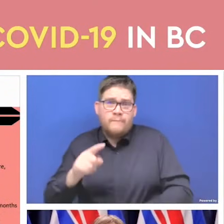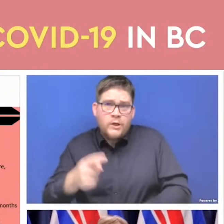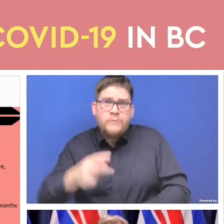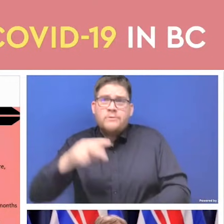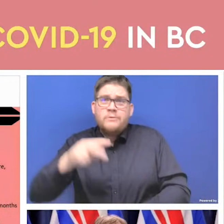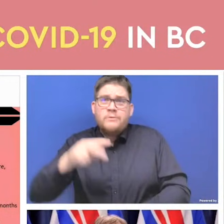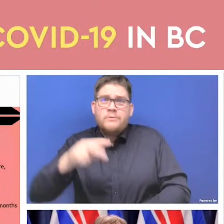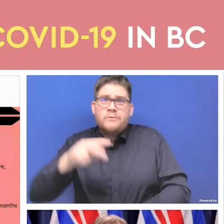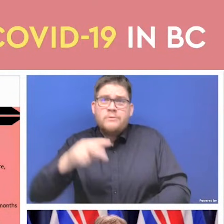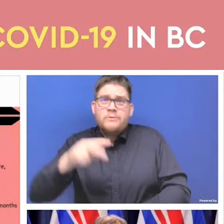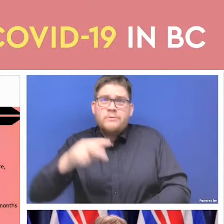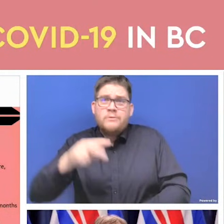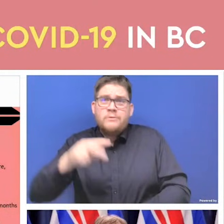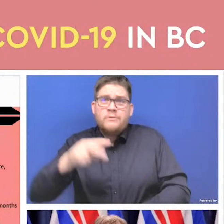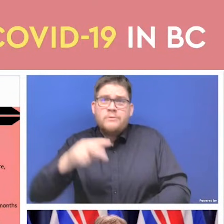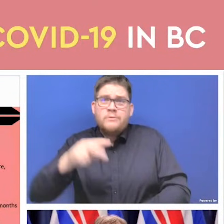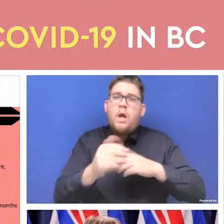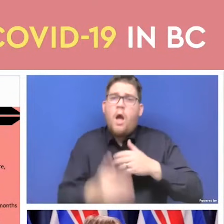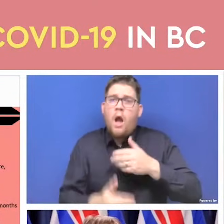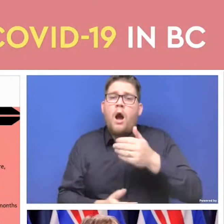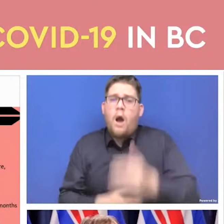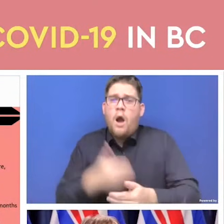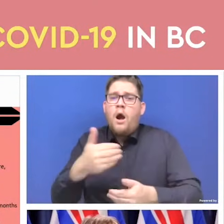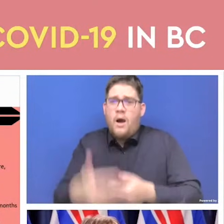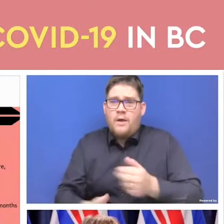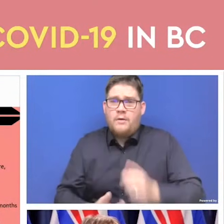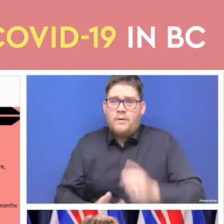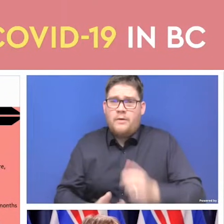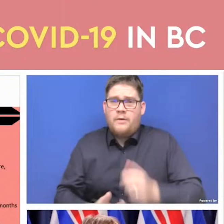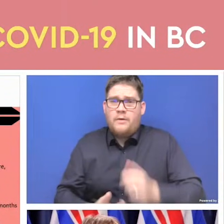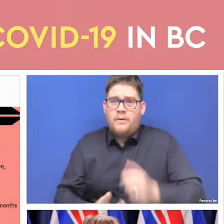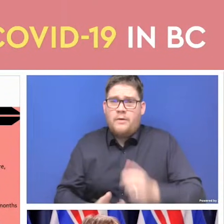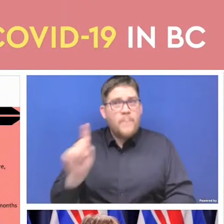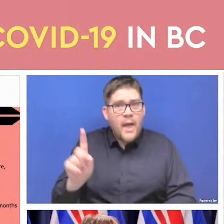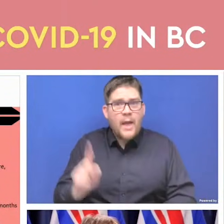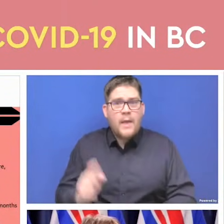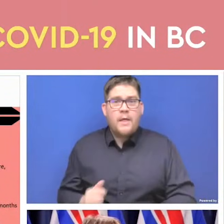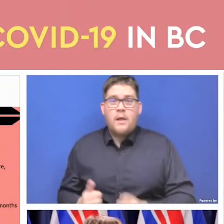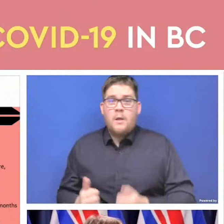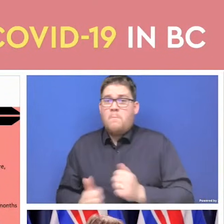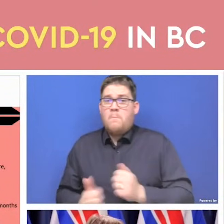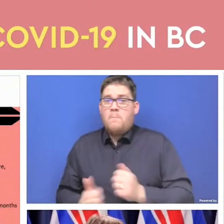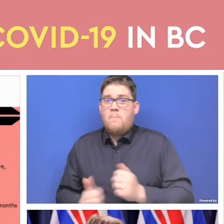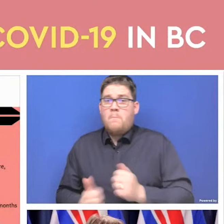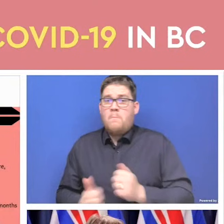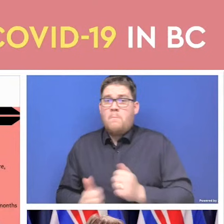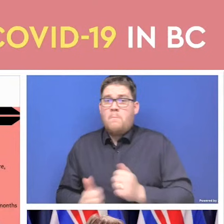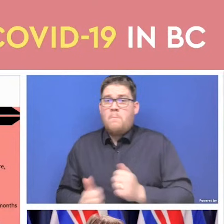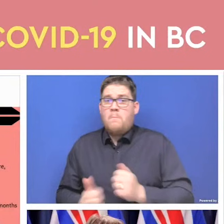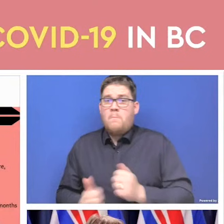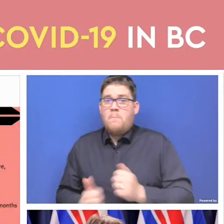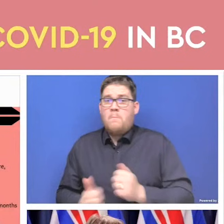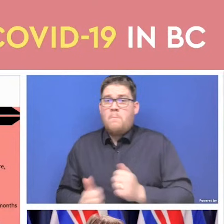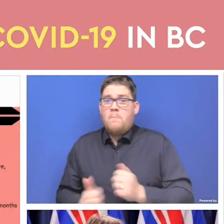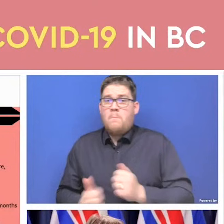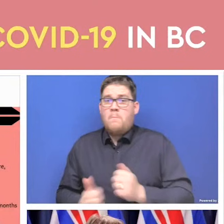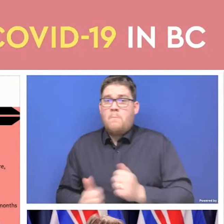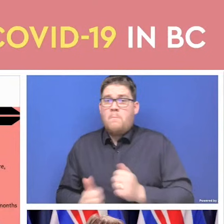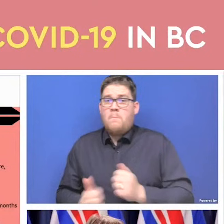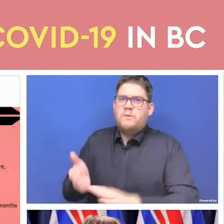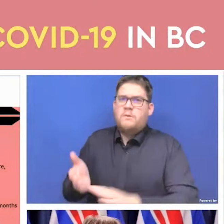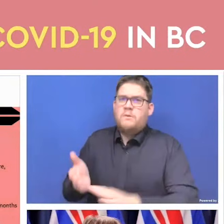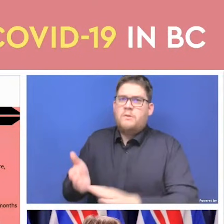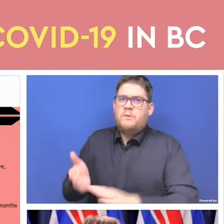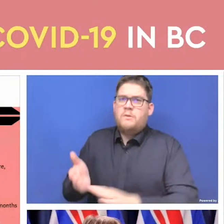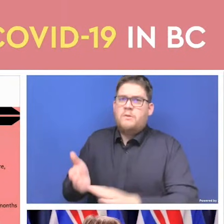booster, you know, many, many months out. But the vast majority we hope to get done between basically October and